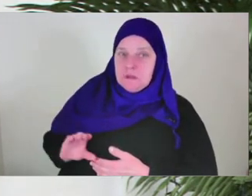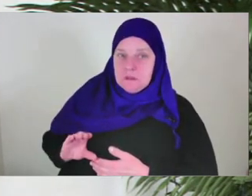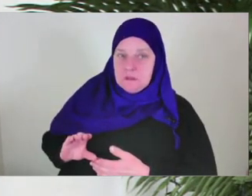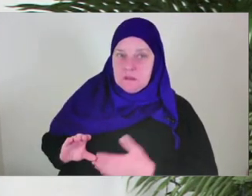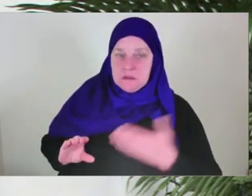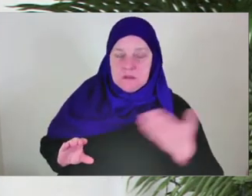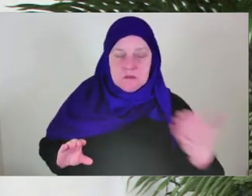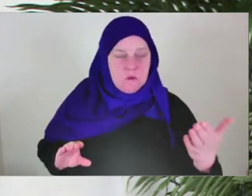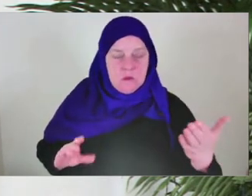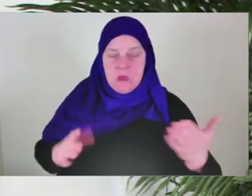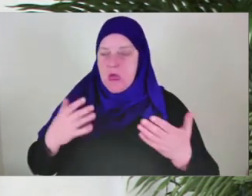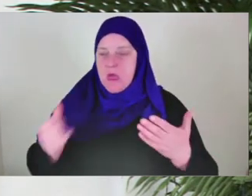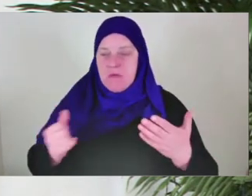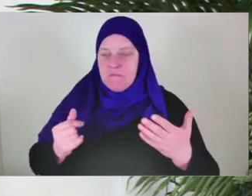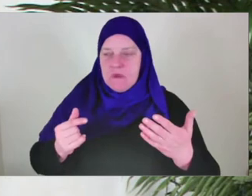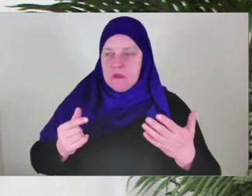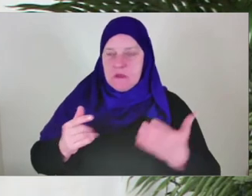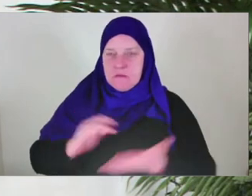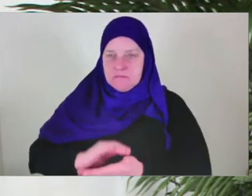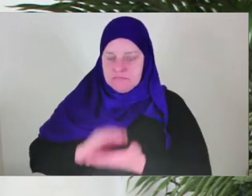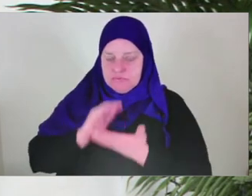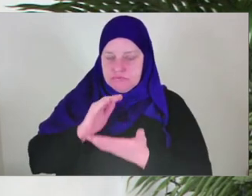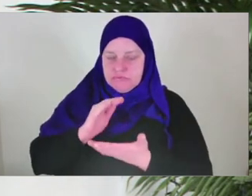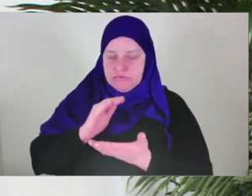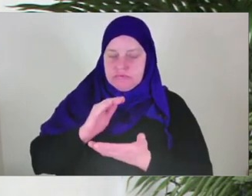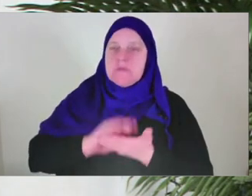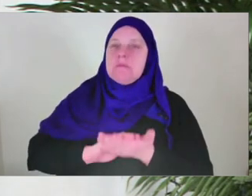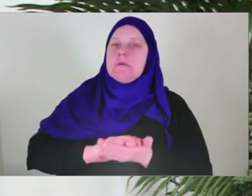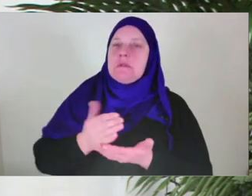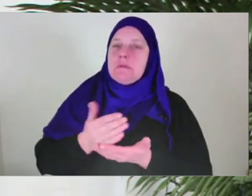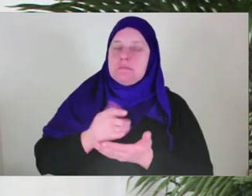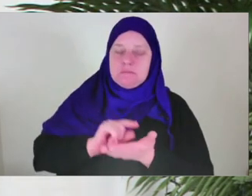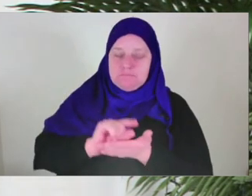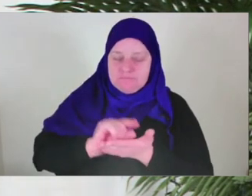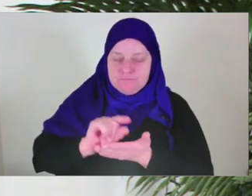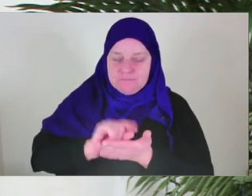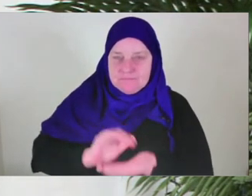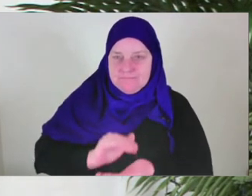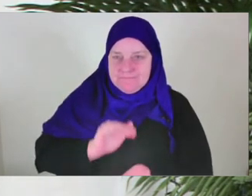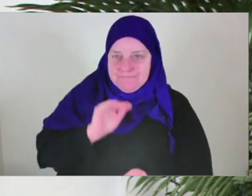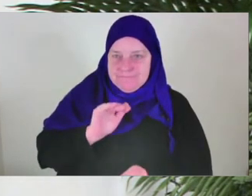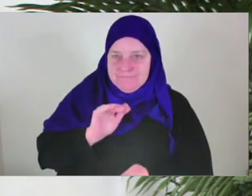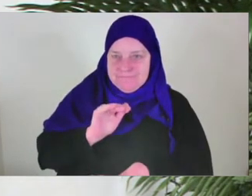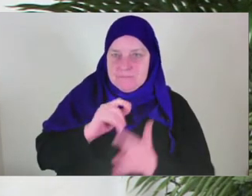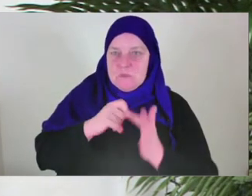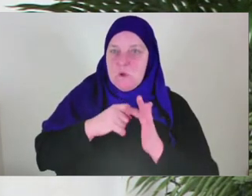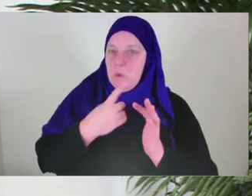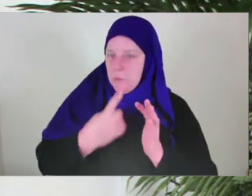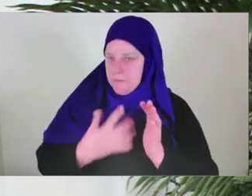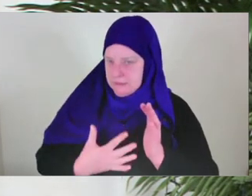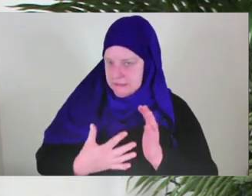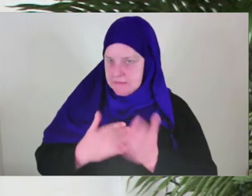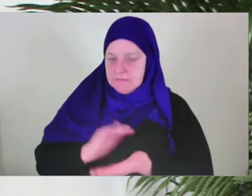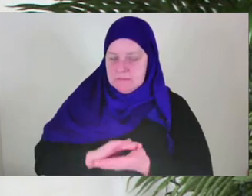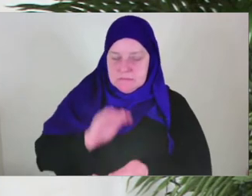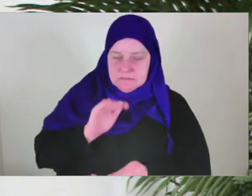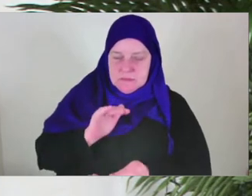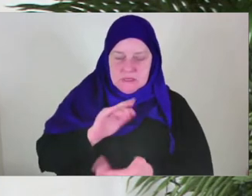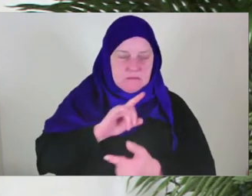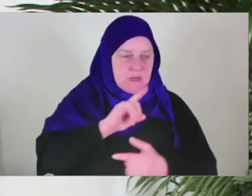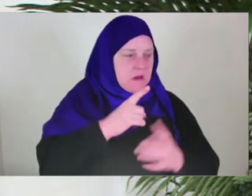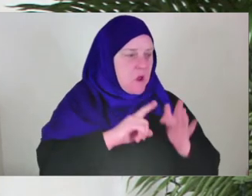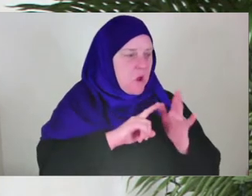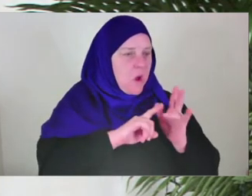debt, whether it's credit card or mortgage, or, you know, inshallah, everybody only has a $5,000 mortgage. But does